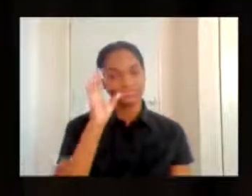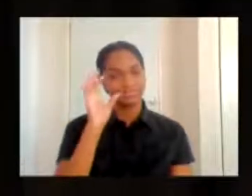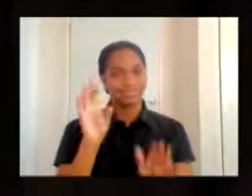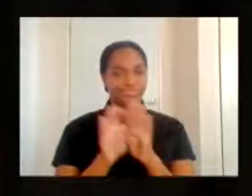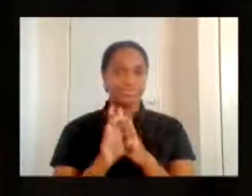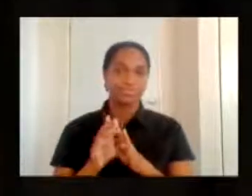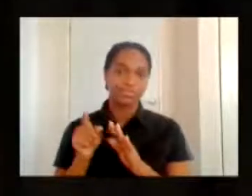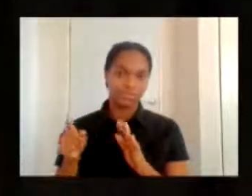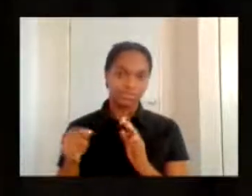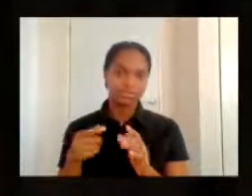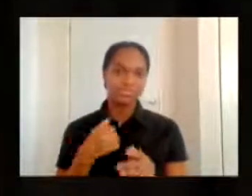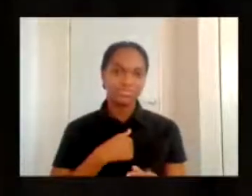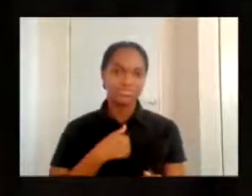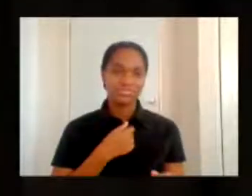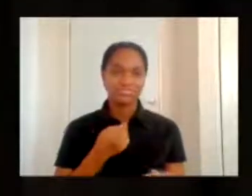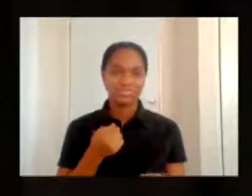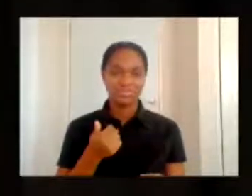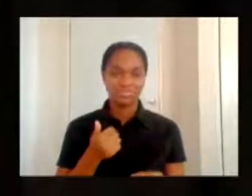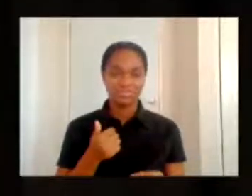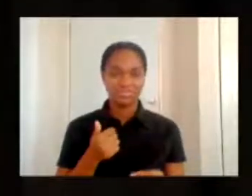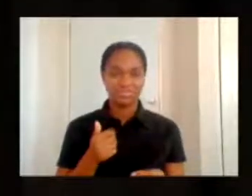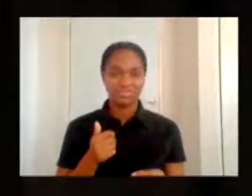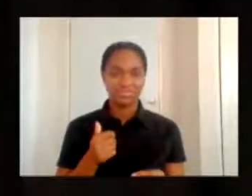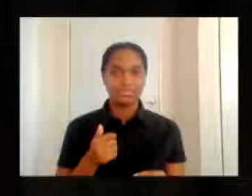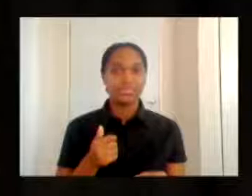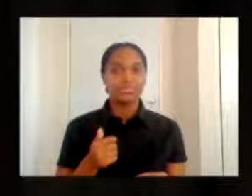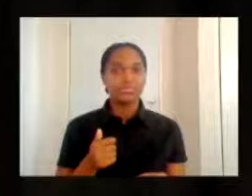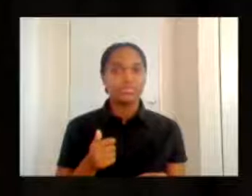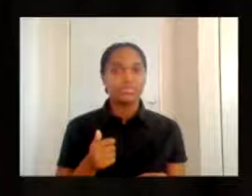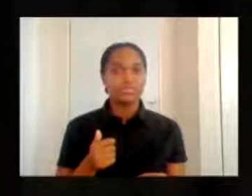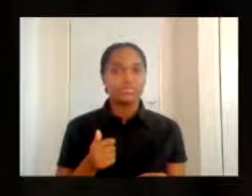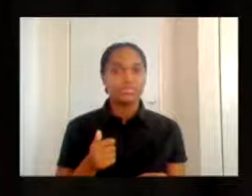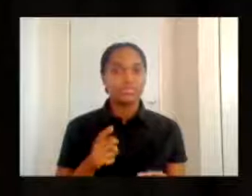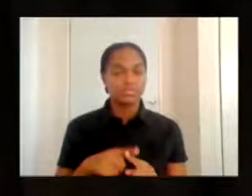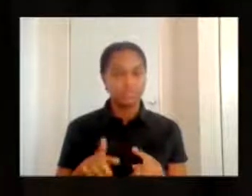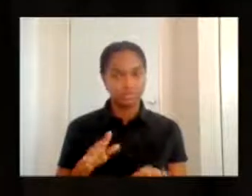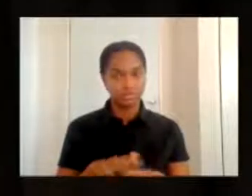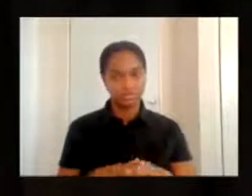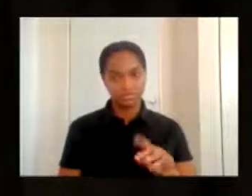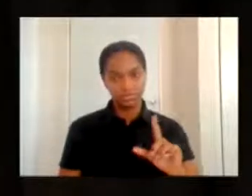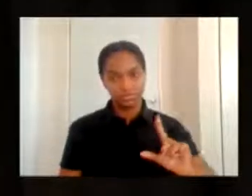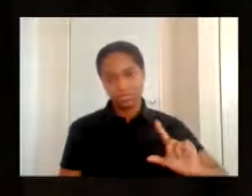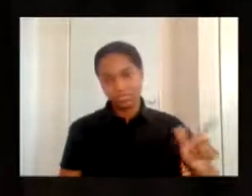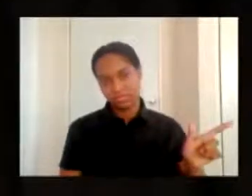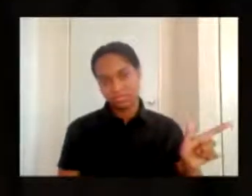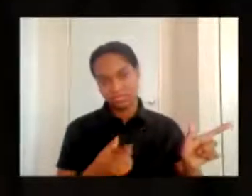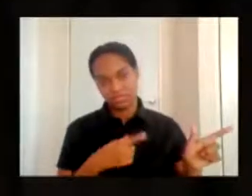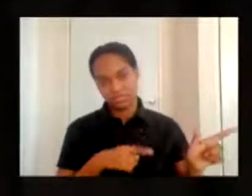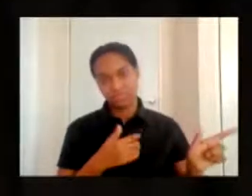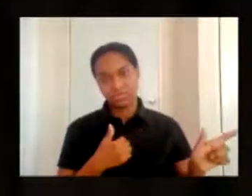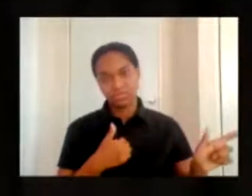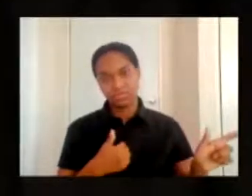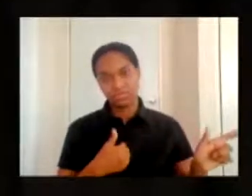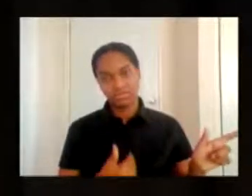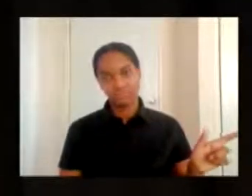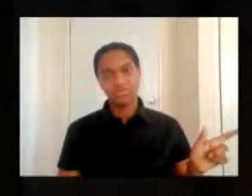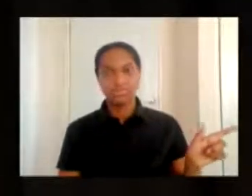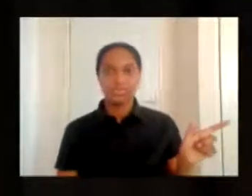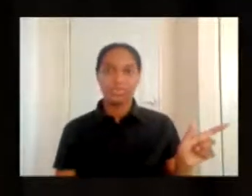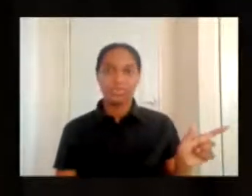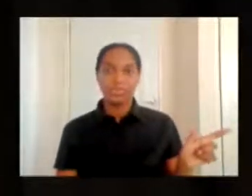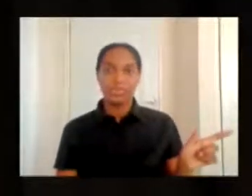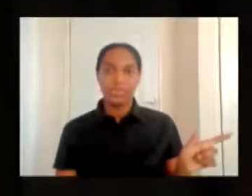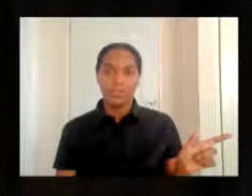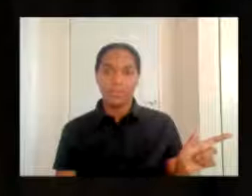this. And sorry, it's a little bit of an eye chart, I suppose. But on the left, what you would have is you would have sort of let's say